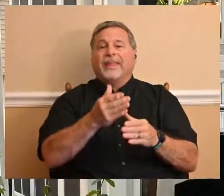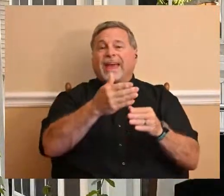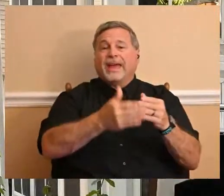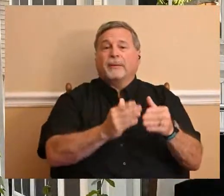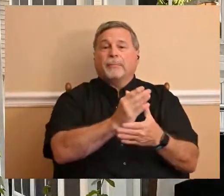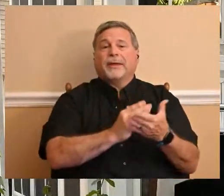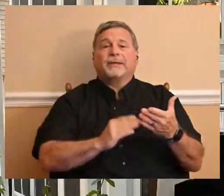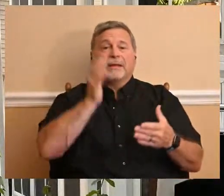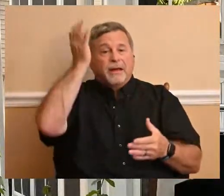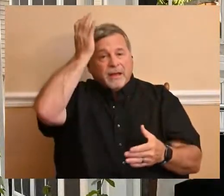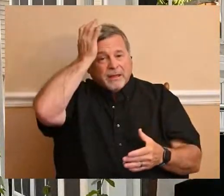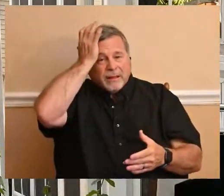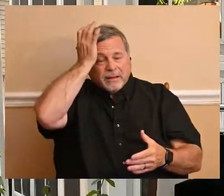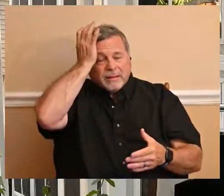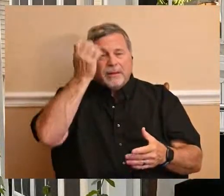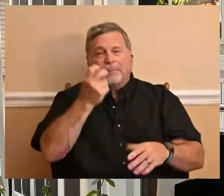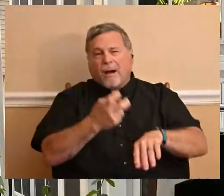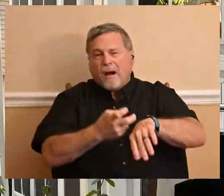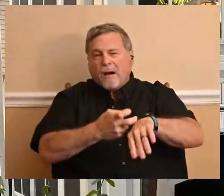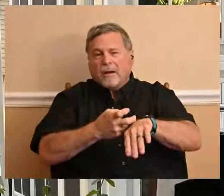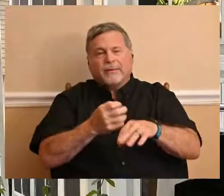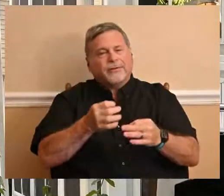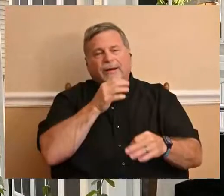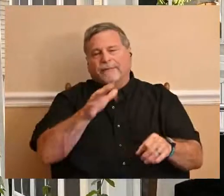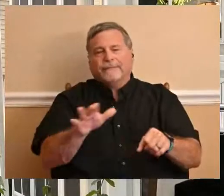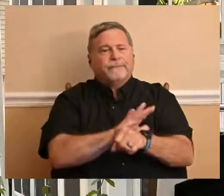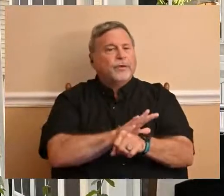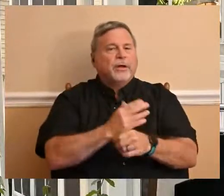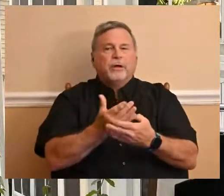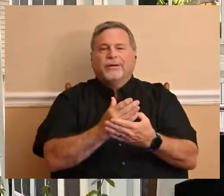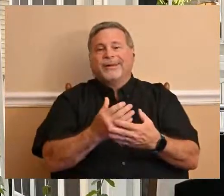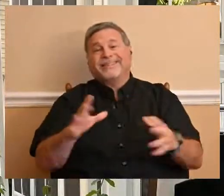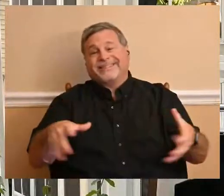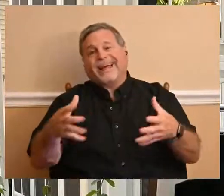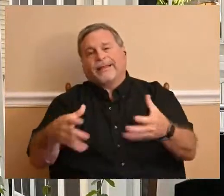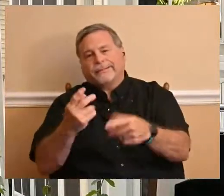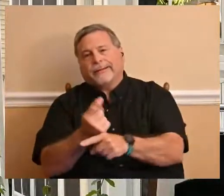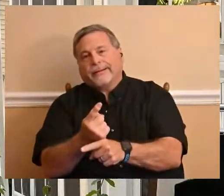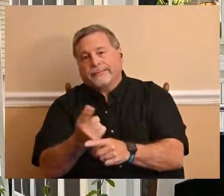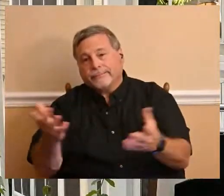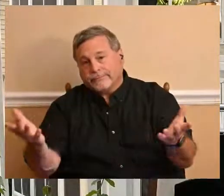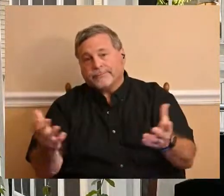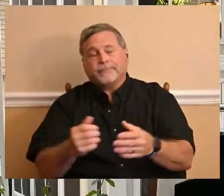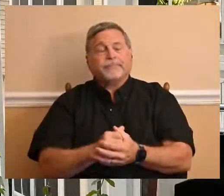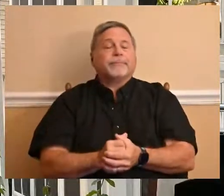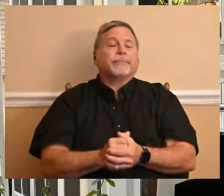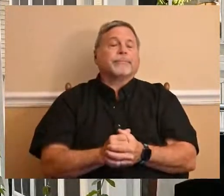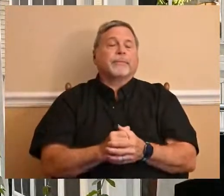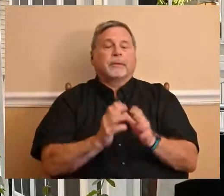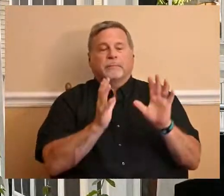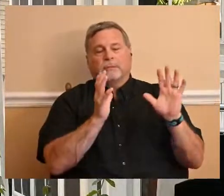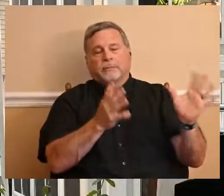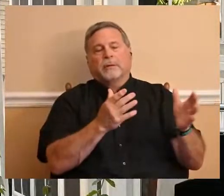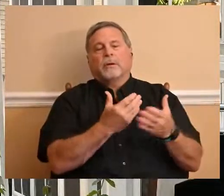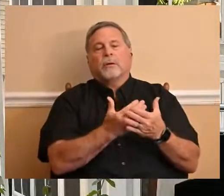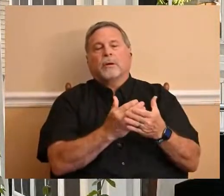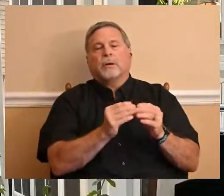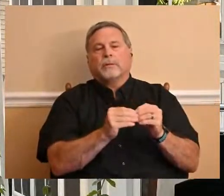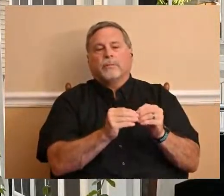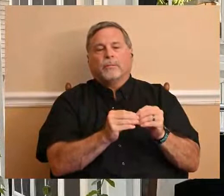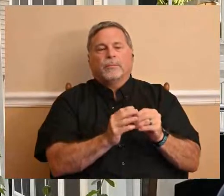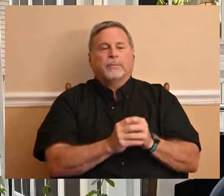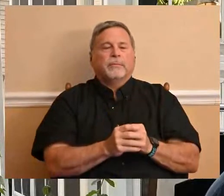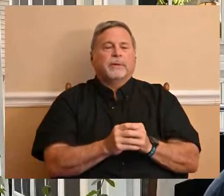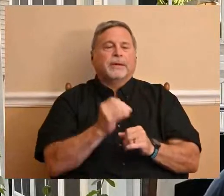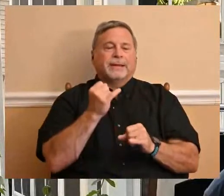bit harder. Again, if they don't get fully cooked, it's still salad, right? So we're gonna let those cook for a couple minutes more. The last